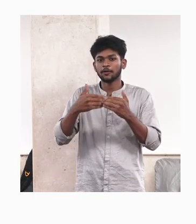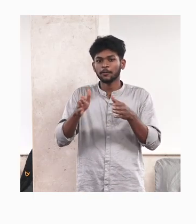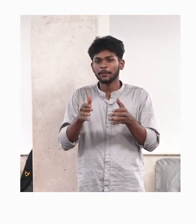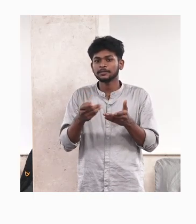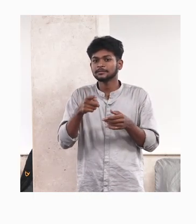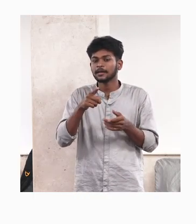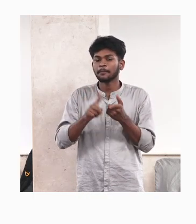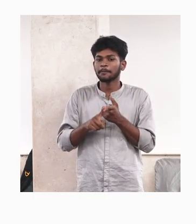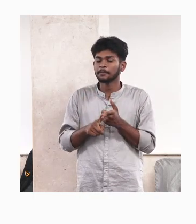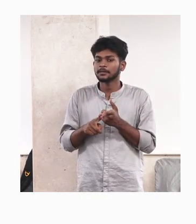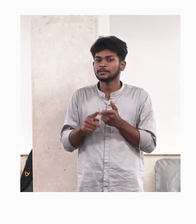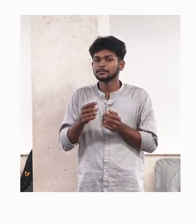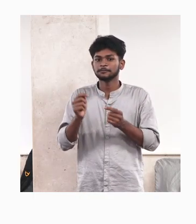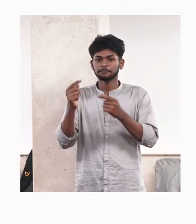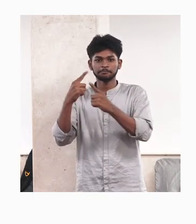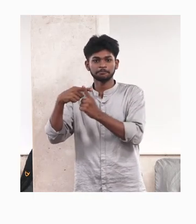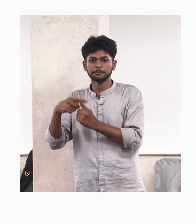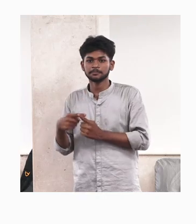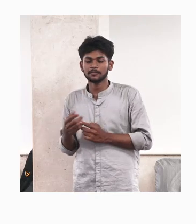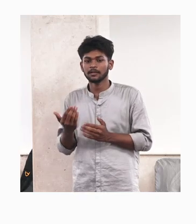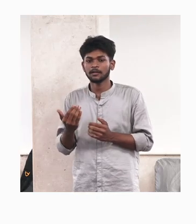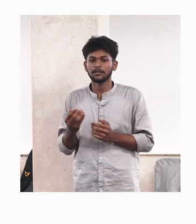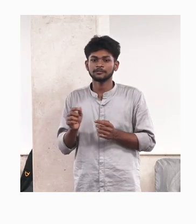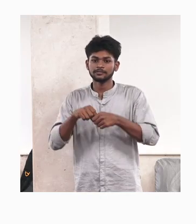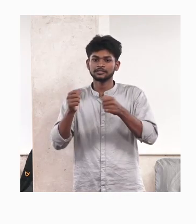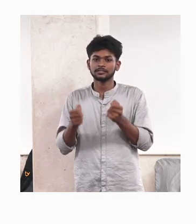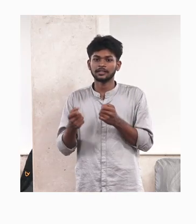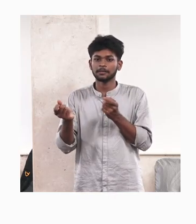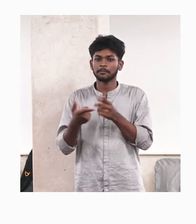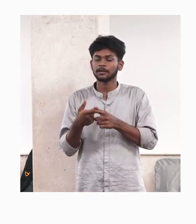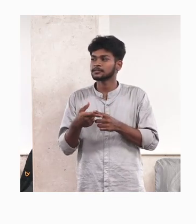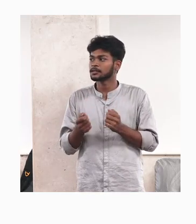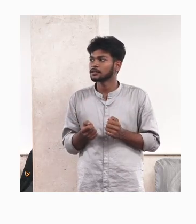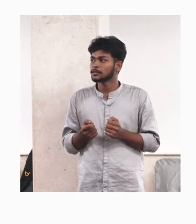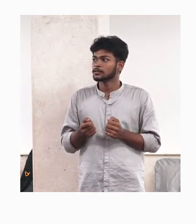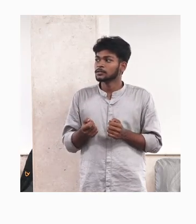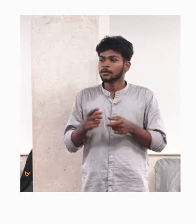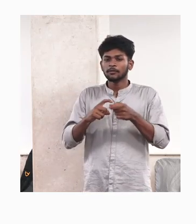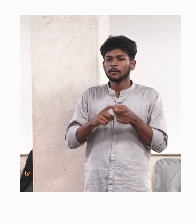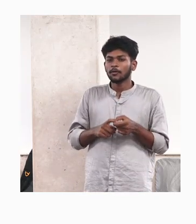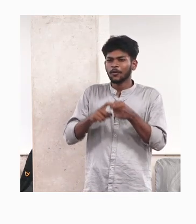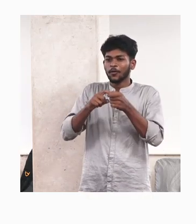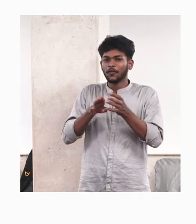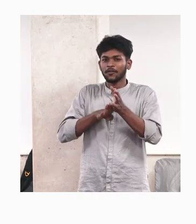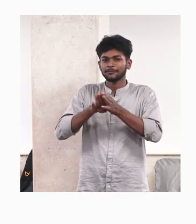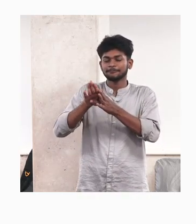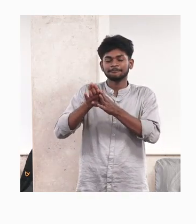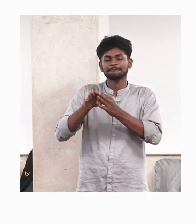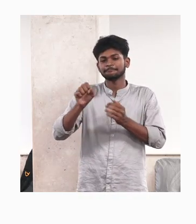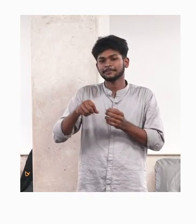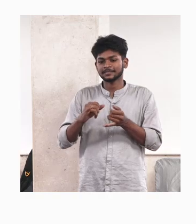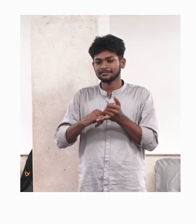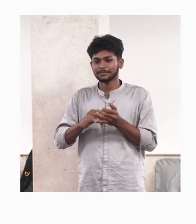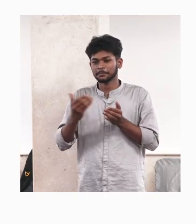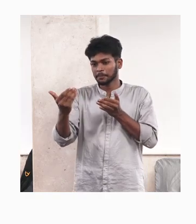what all possible in our setting we are using, and I feel the quality of our sessions increased